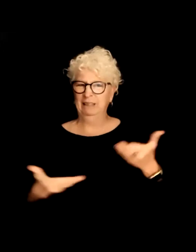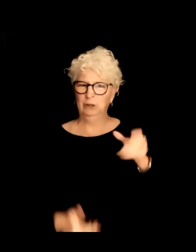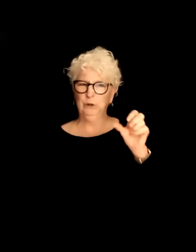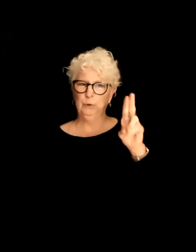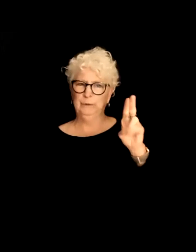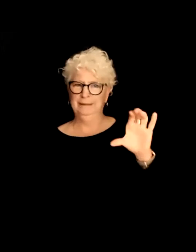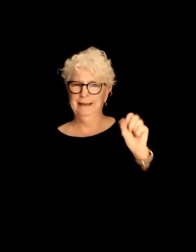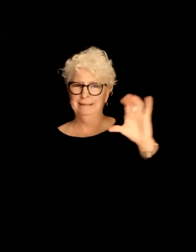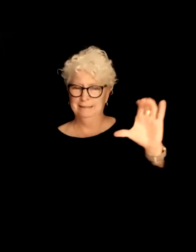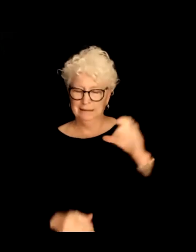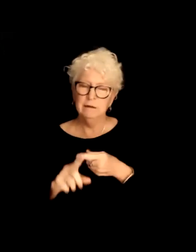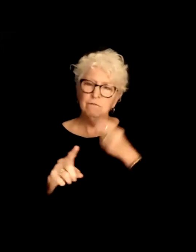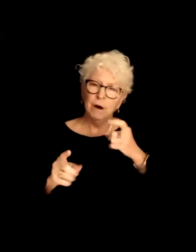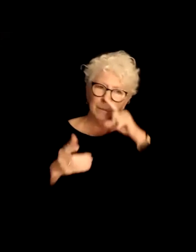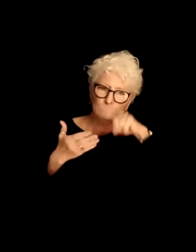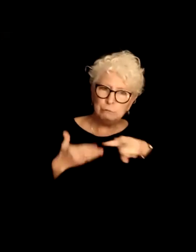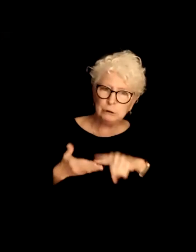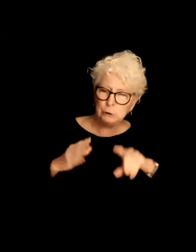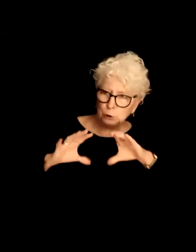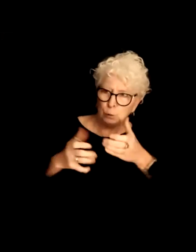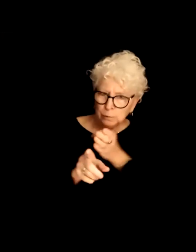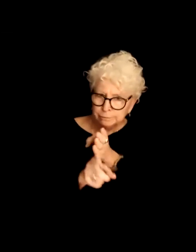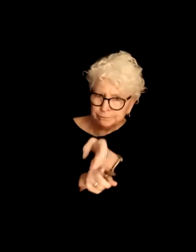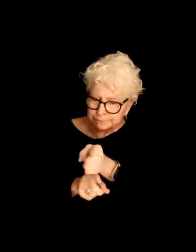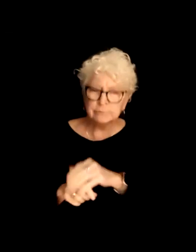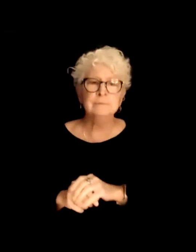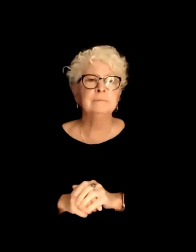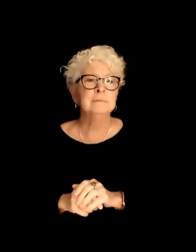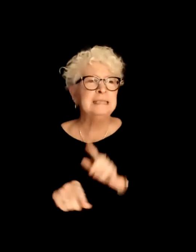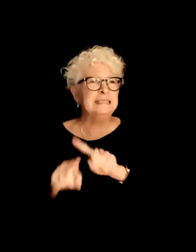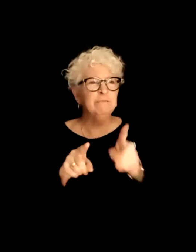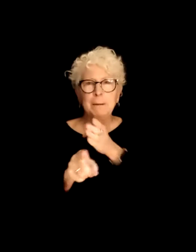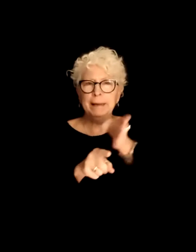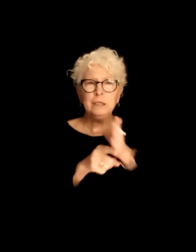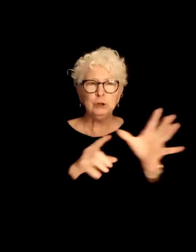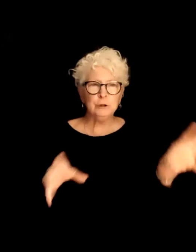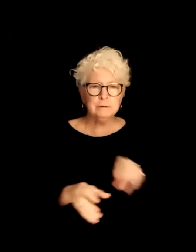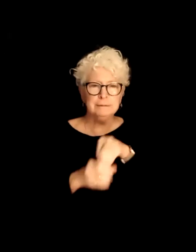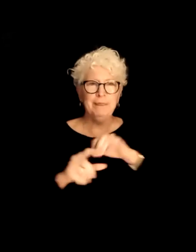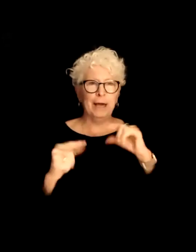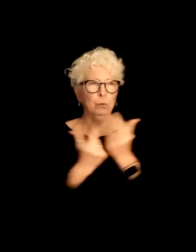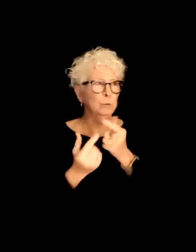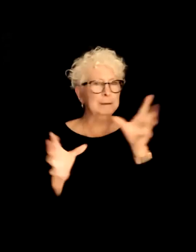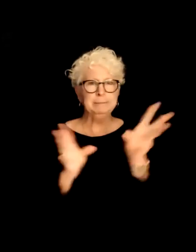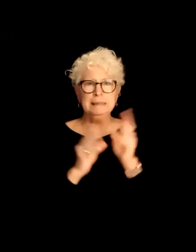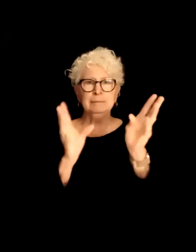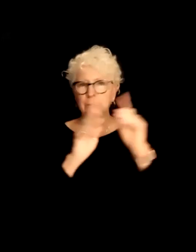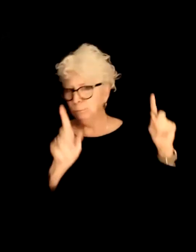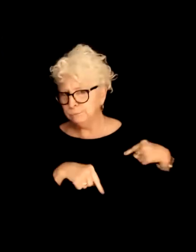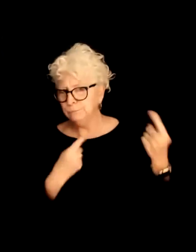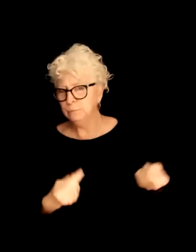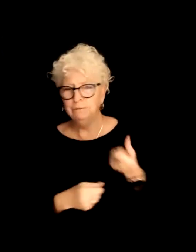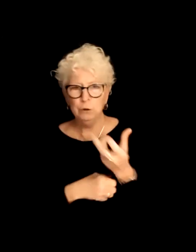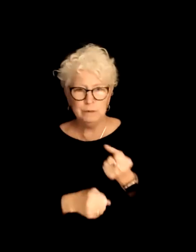cluster that was a kind of interdisciplinary research group that met over the last 2 years that was dedicated to thinking about